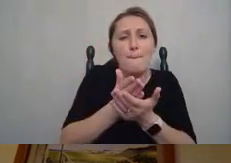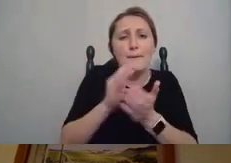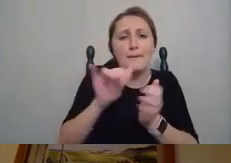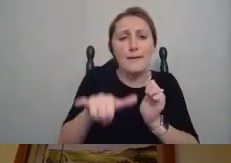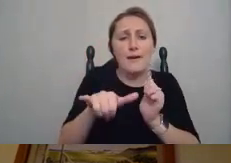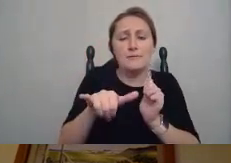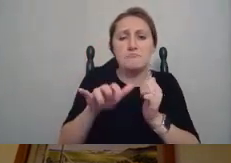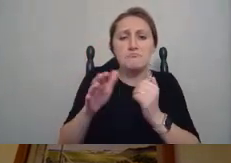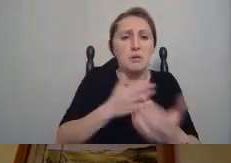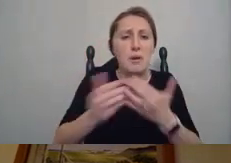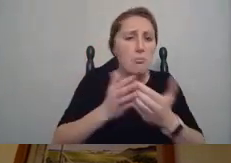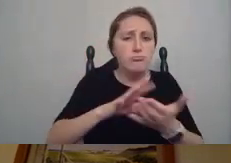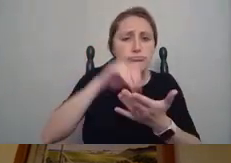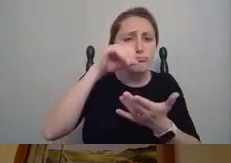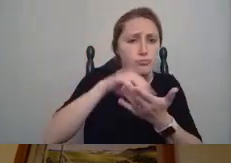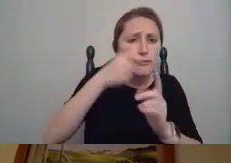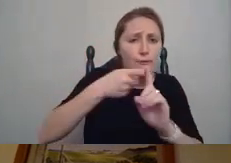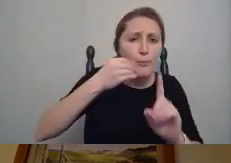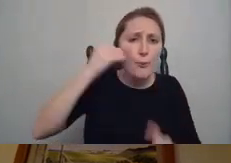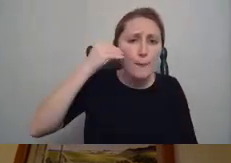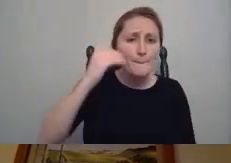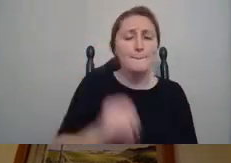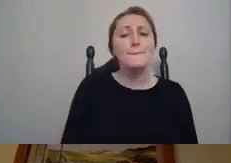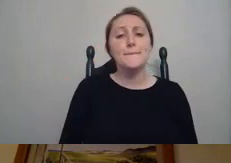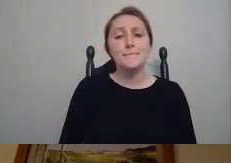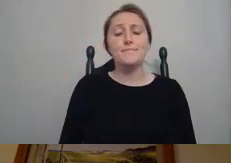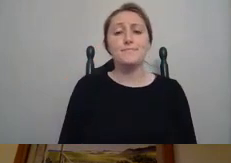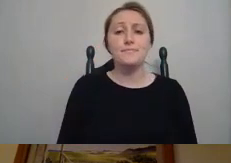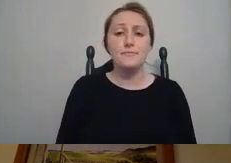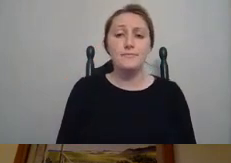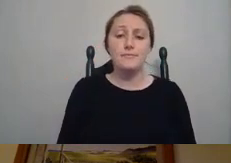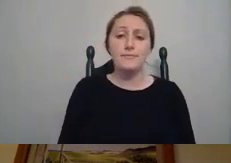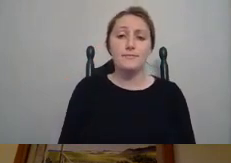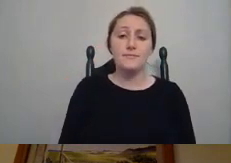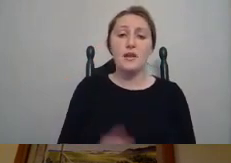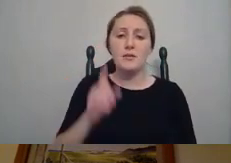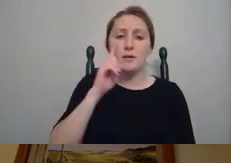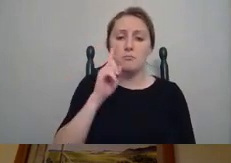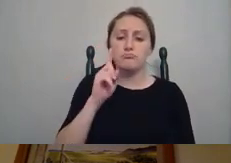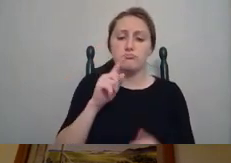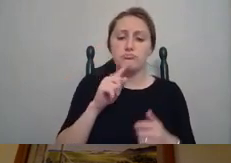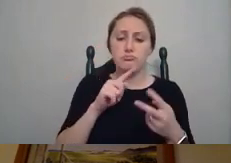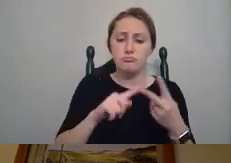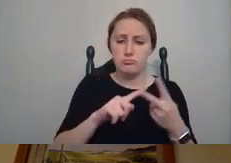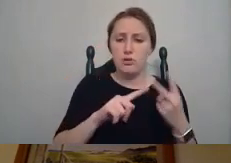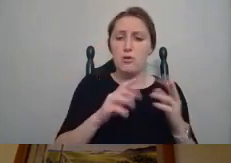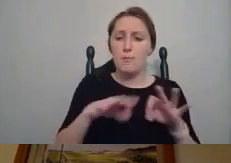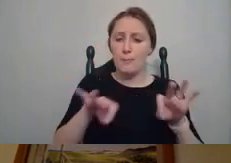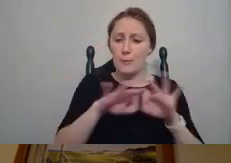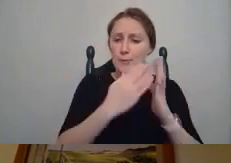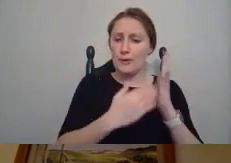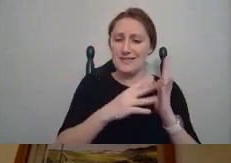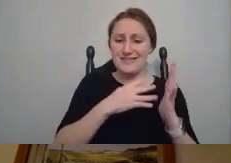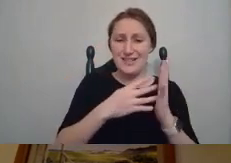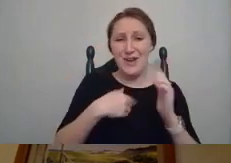from home. I think those are the key features of our schedule that I can share. And I don't think anything I